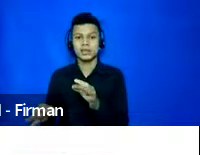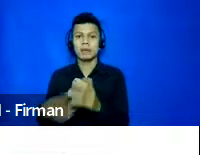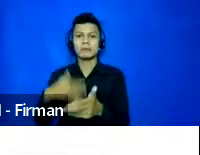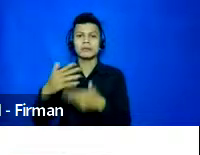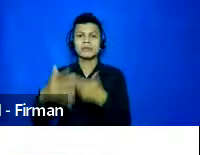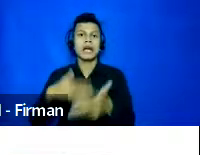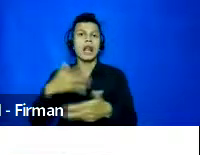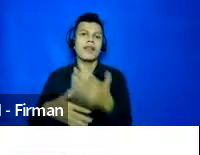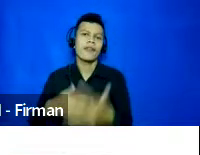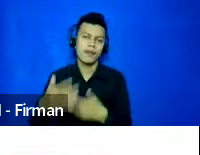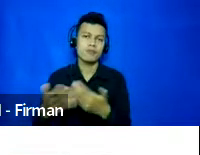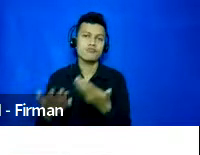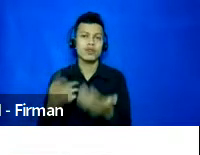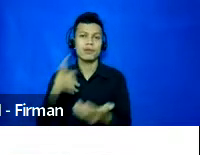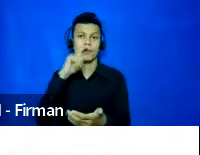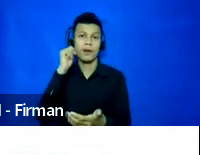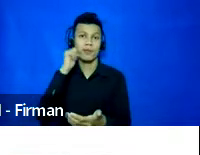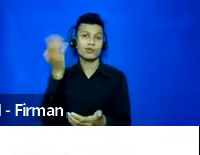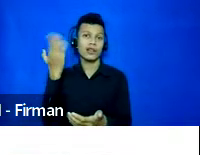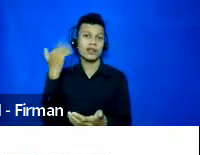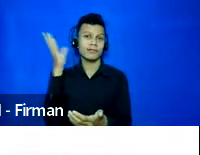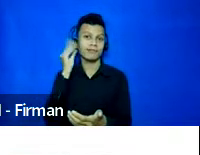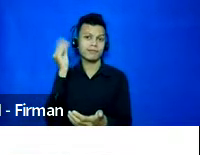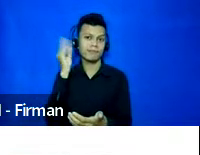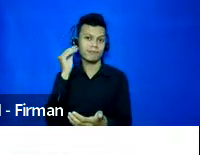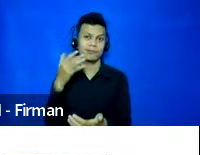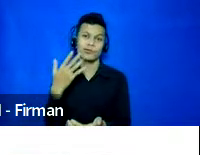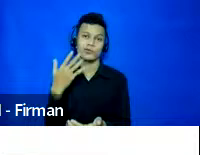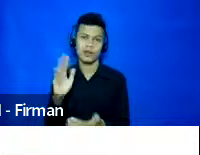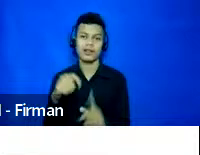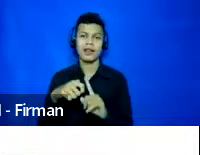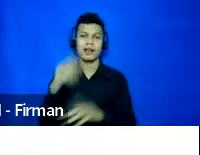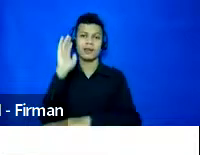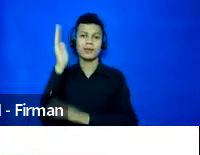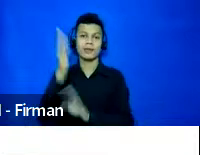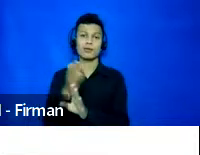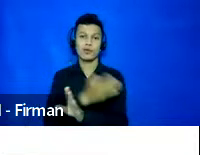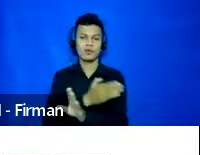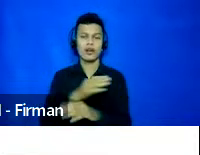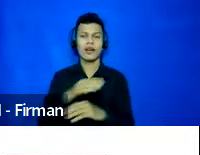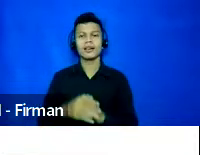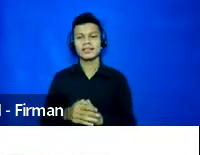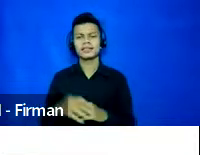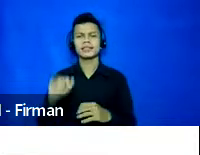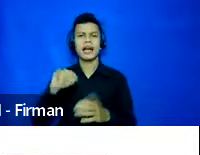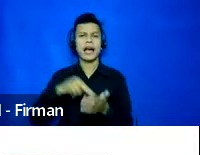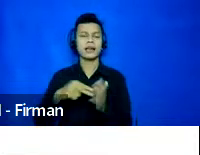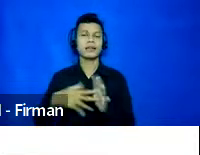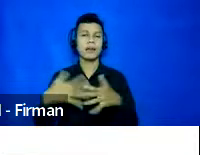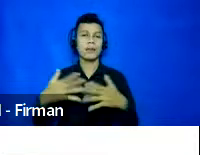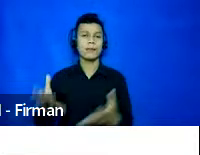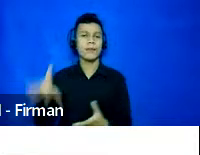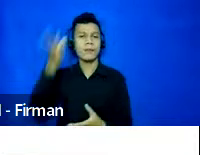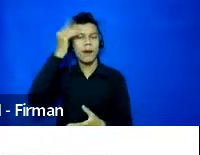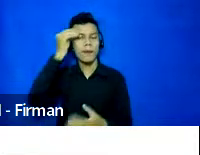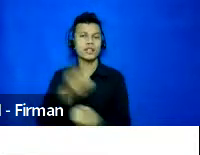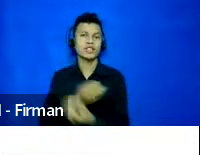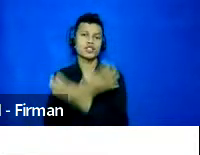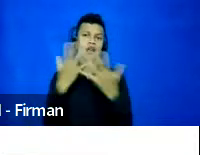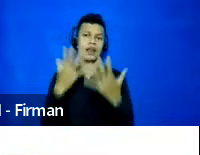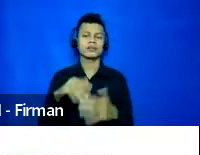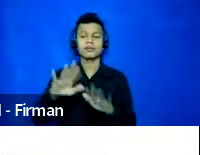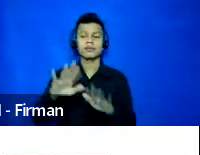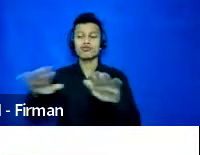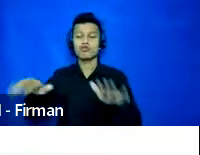earlier speakers as well. So with a clear understanding of who our learners are, we also understand which